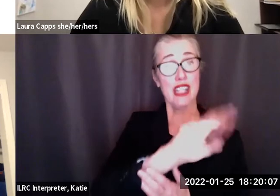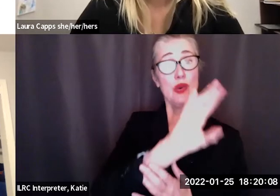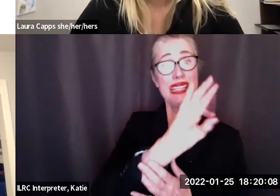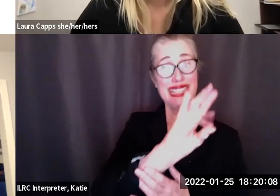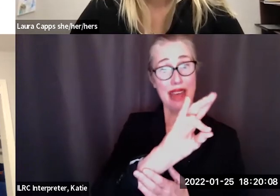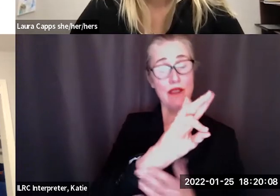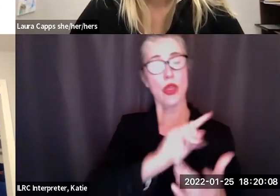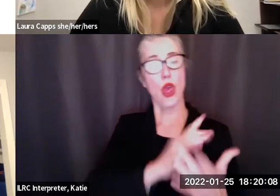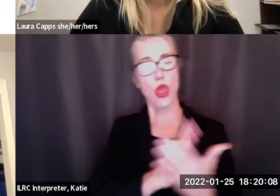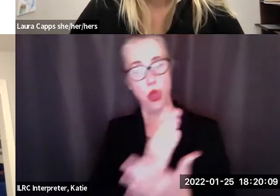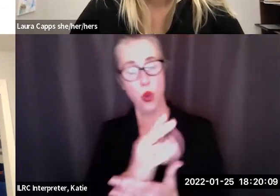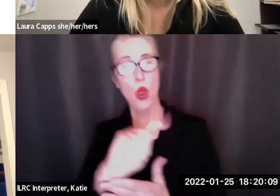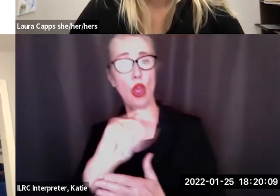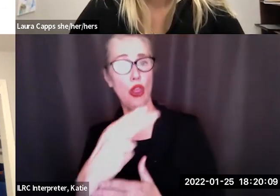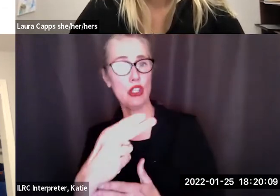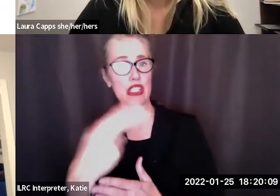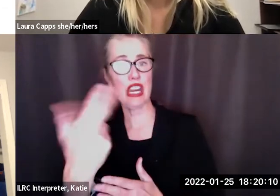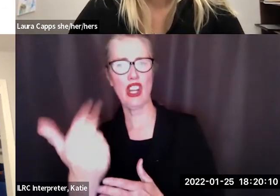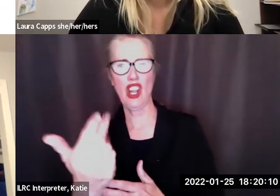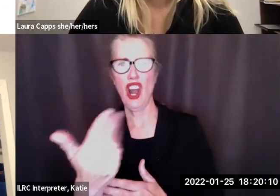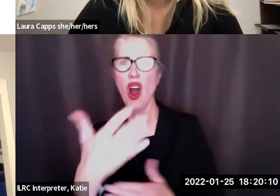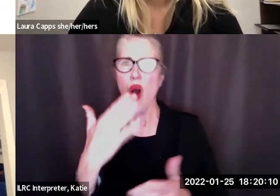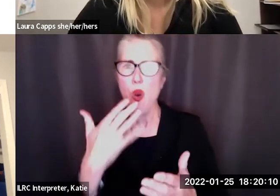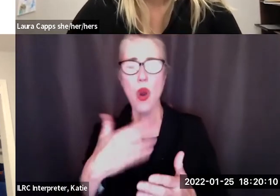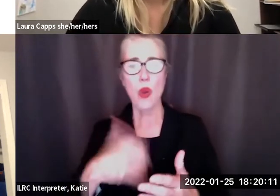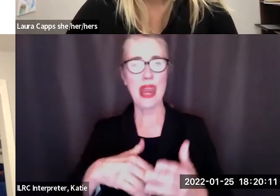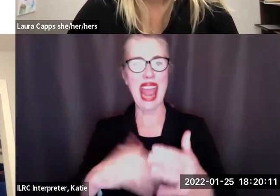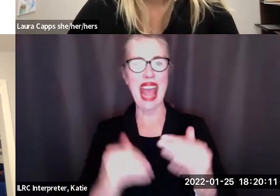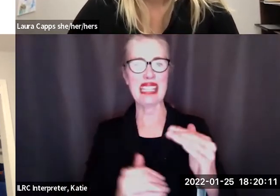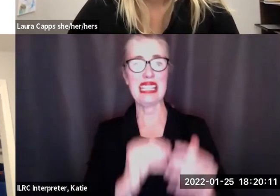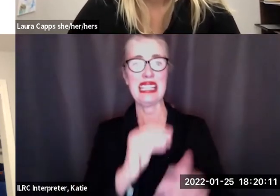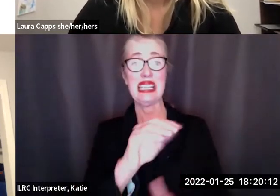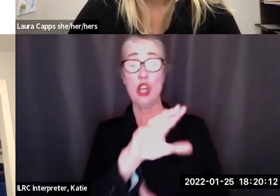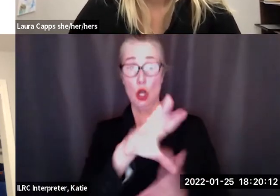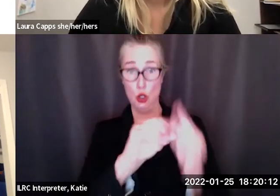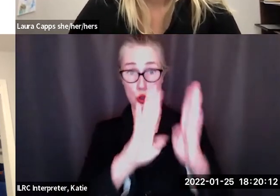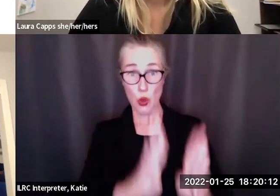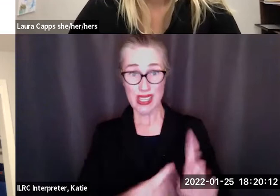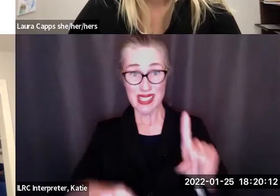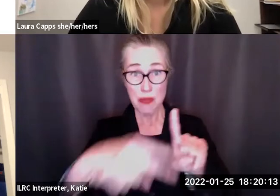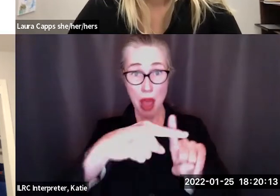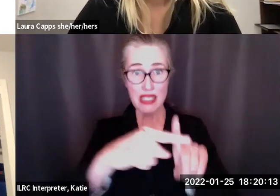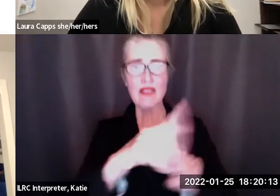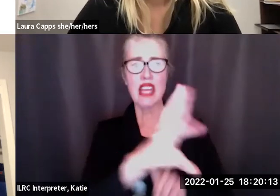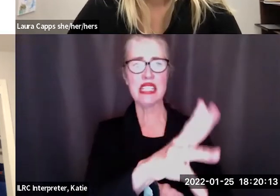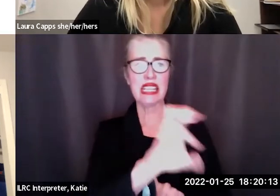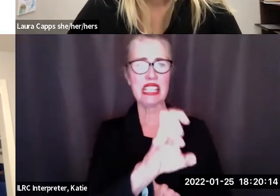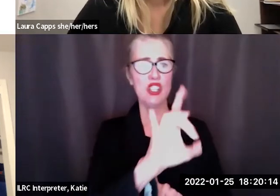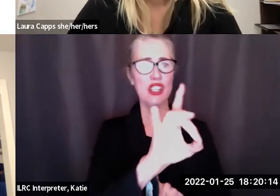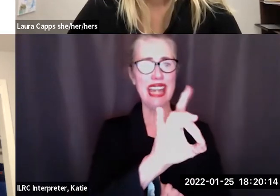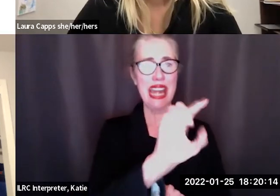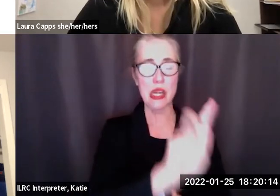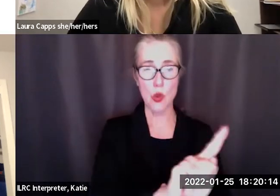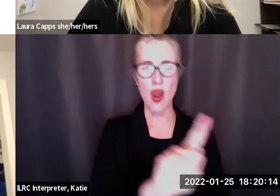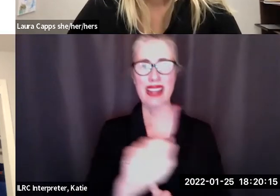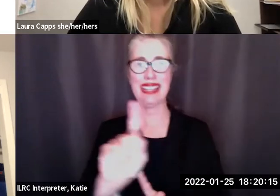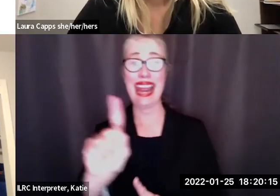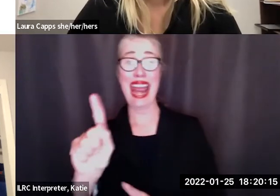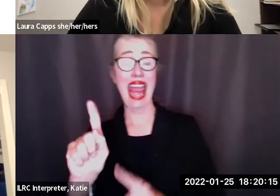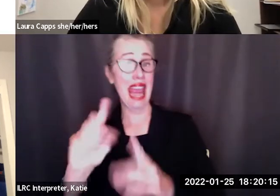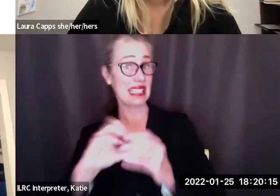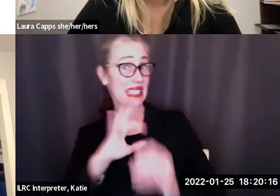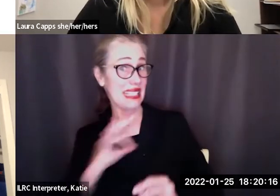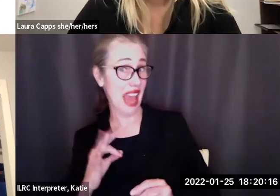we we actually had 681 student positive cases and 60 staff cases so that